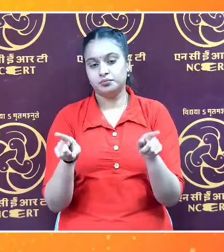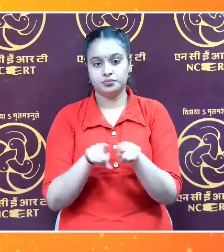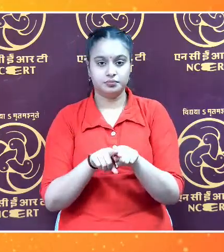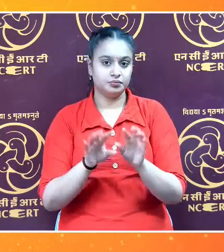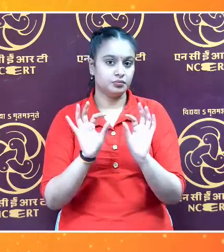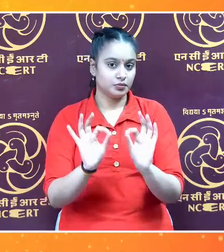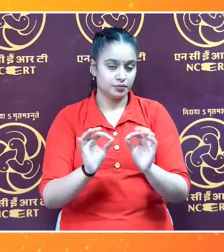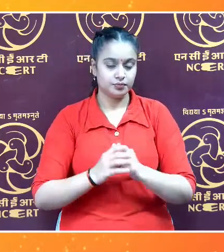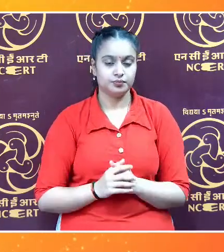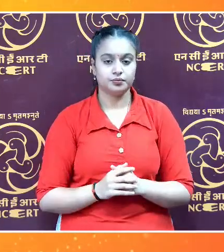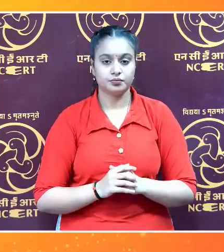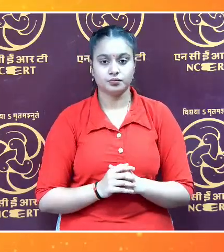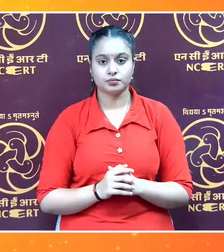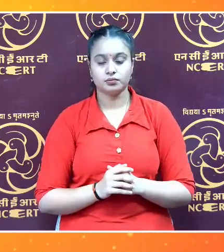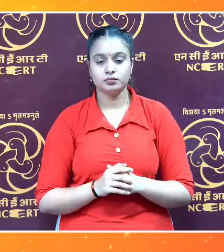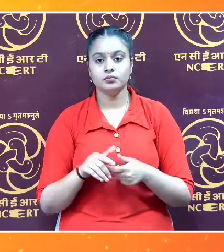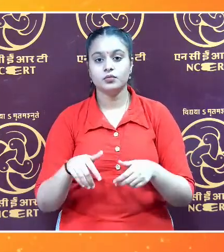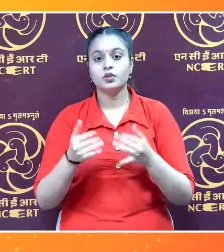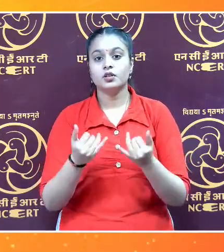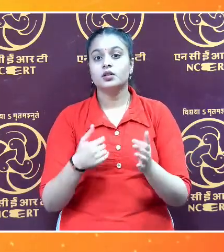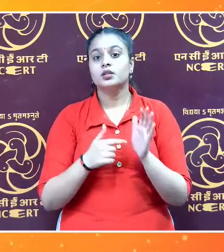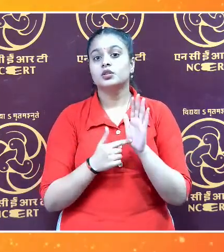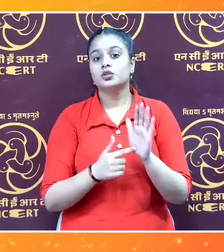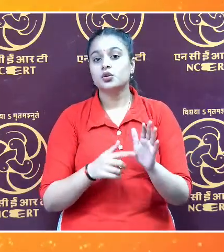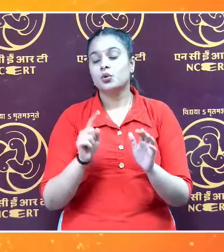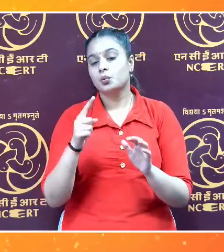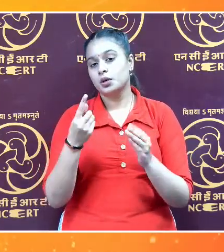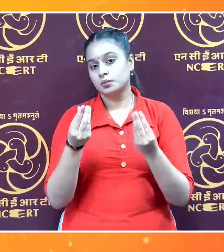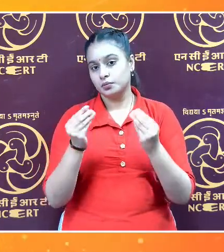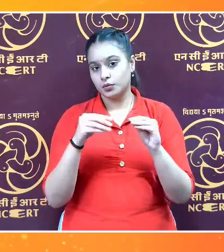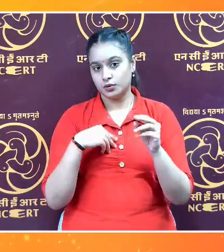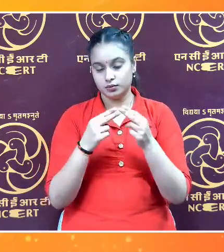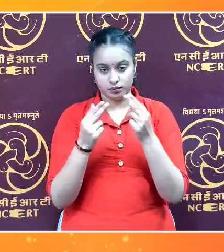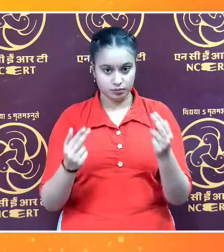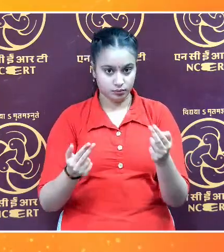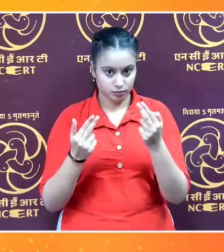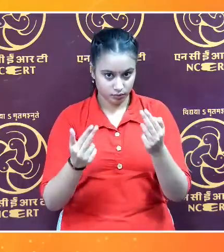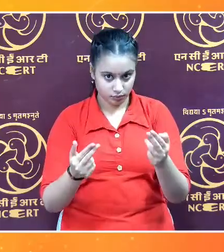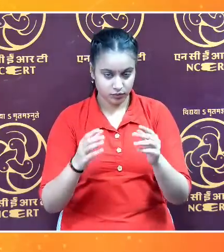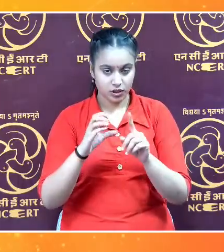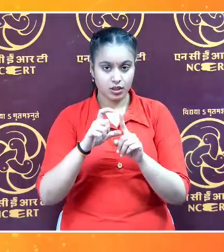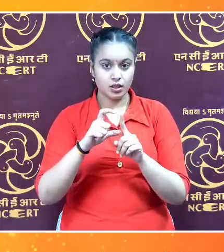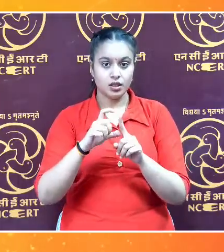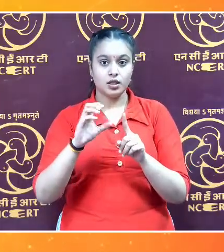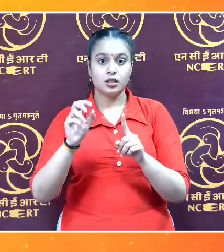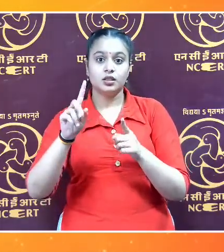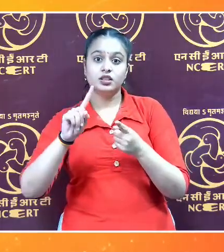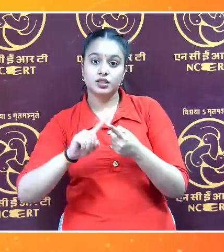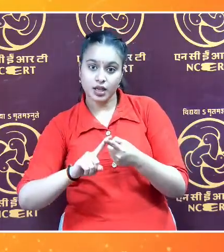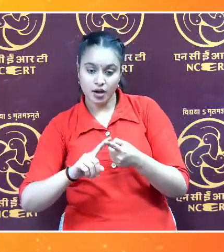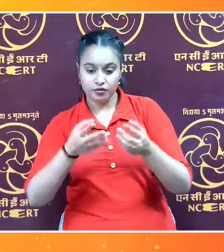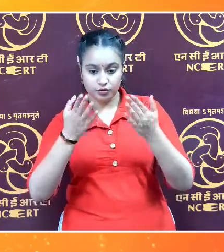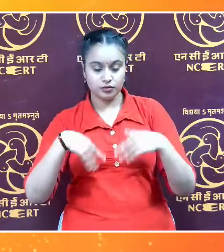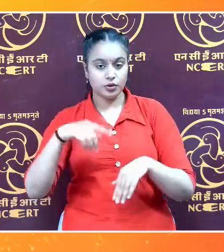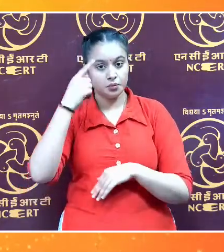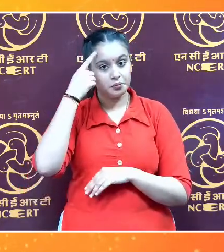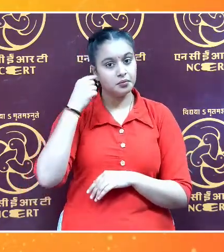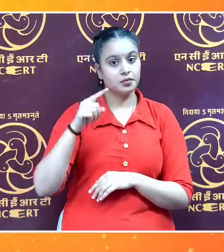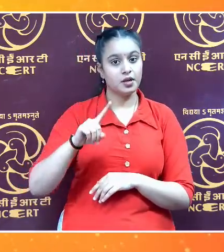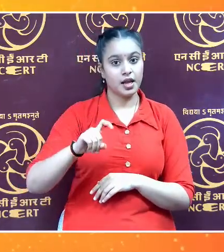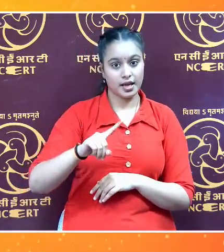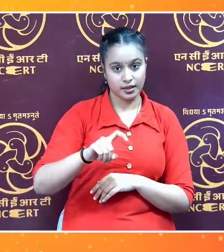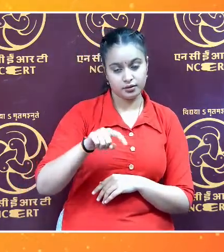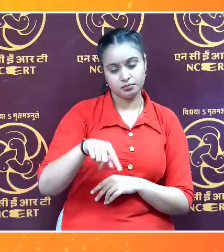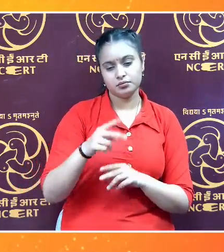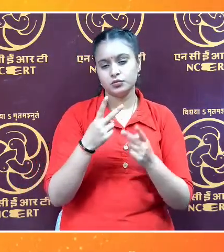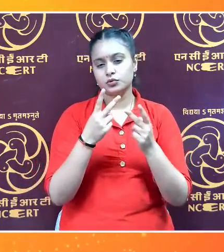nice. Thank Let you. me just go and show you one more story. Okay. Which is about a dove and an ant, and this is also a story of 2